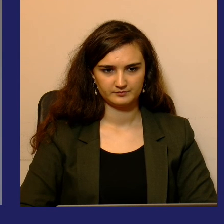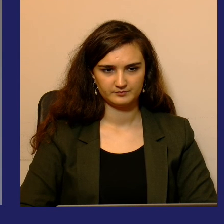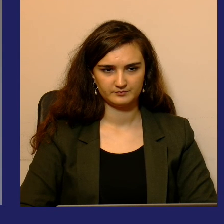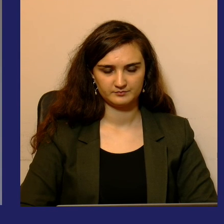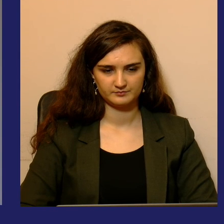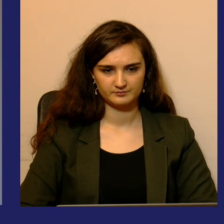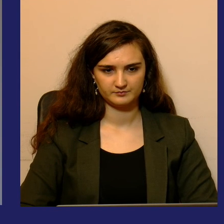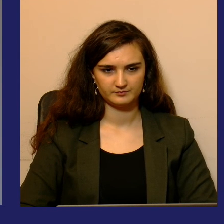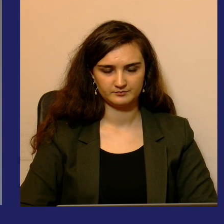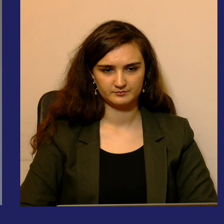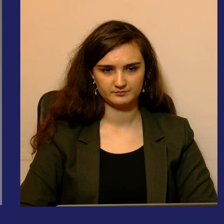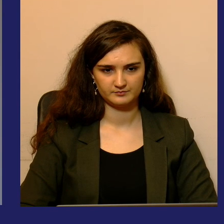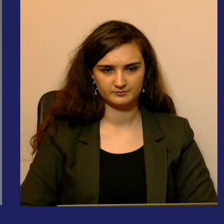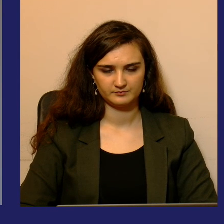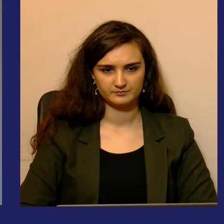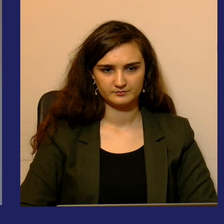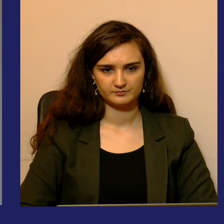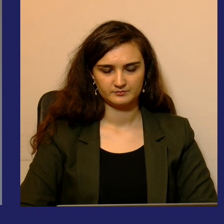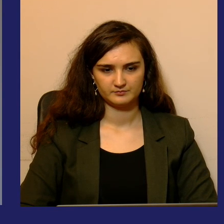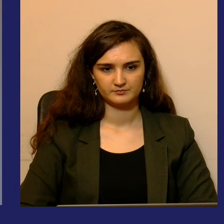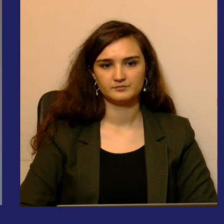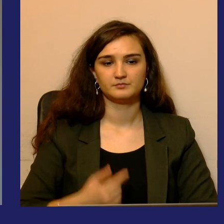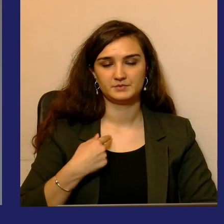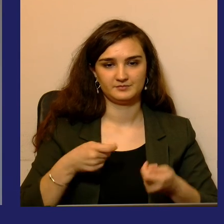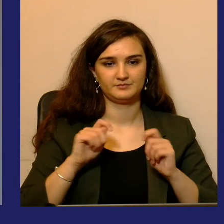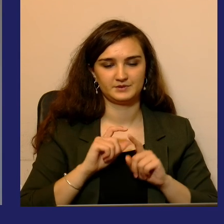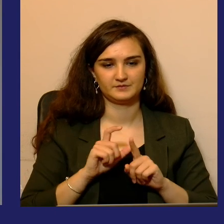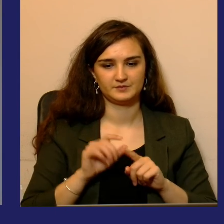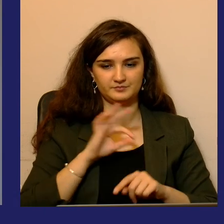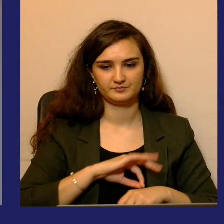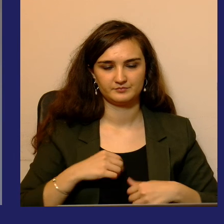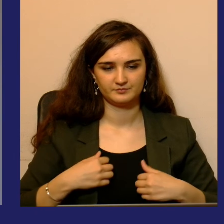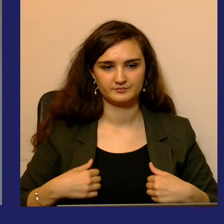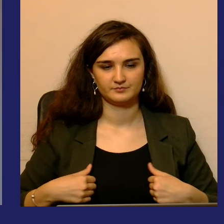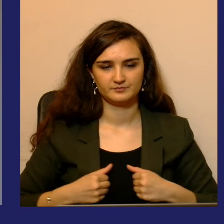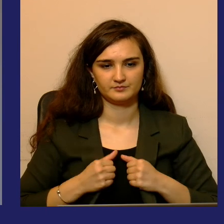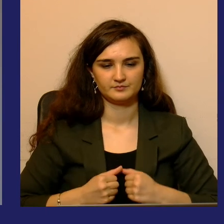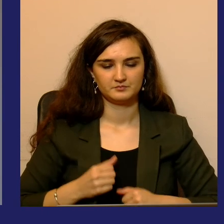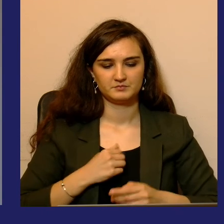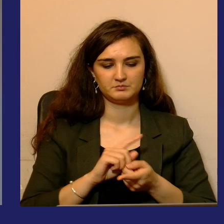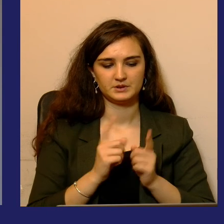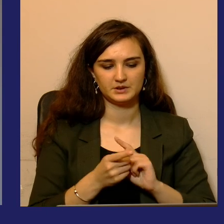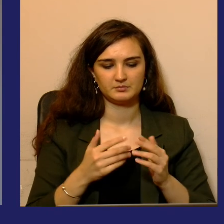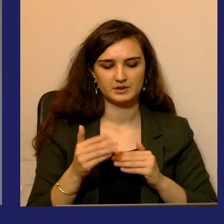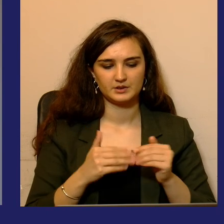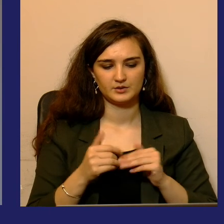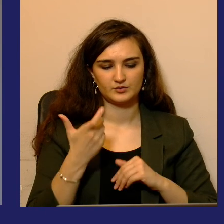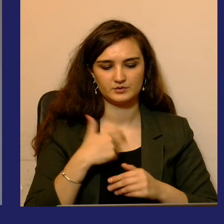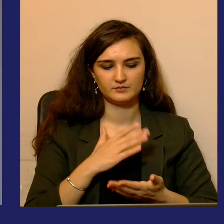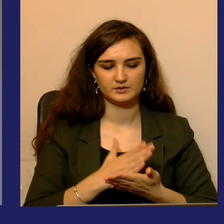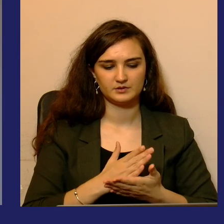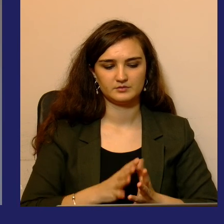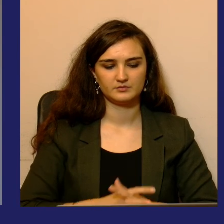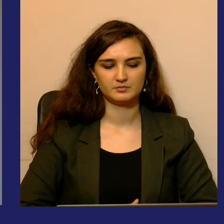word. I just want to add on to that because I'm a practitioner versus an academic. So I obviously focus on the